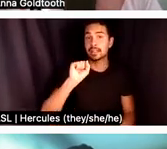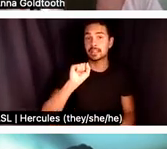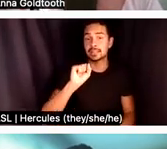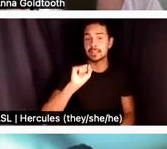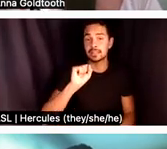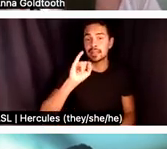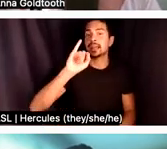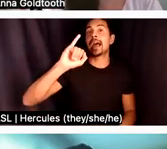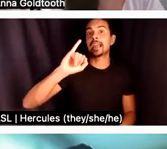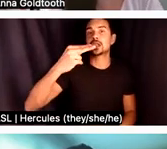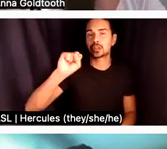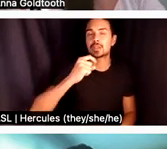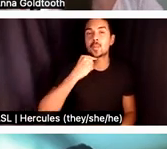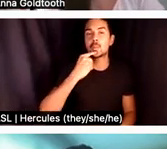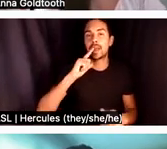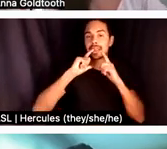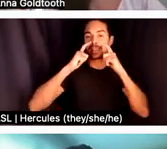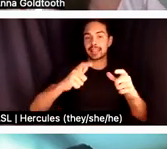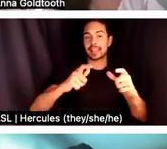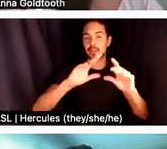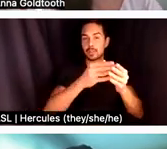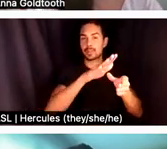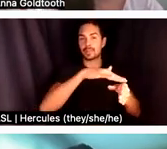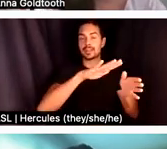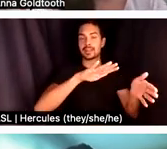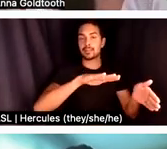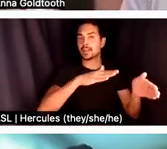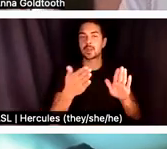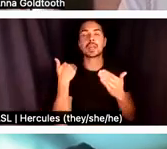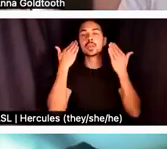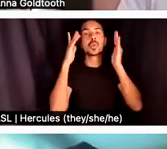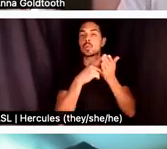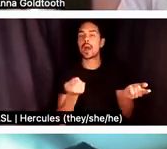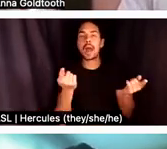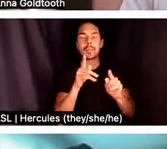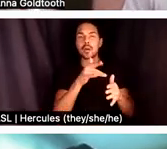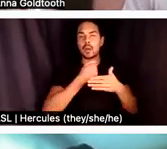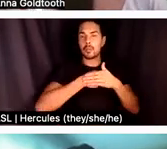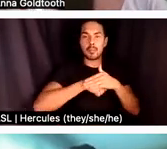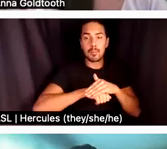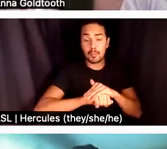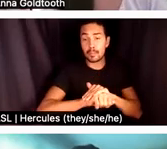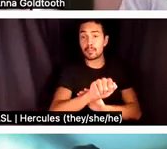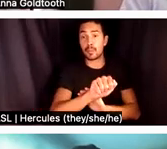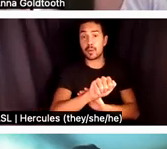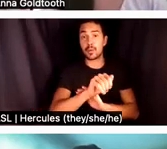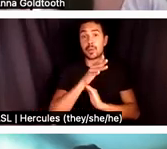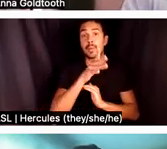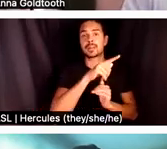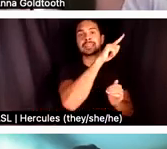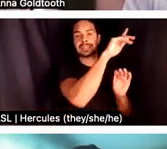there wasn't just a lot of control over what was happening in the situation. And so like, I think when you're healing yourself, you